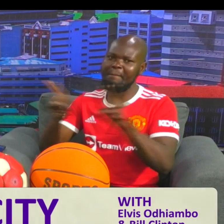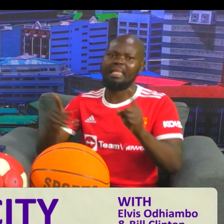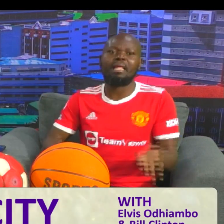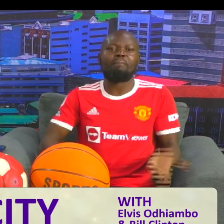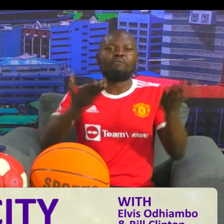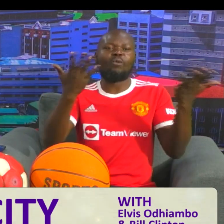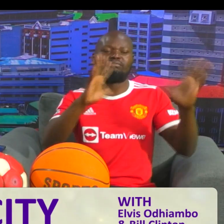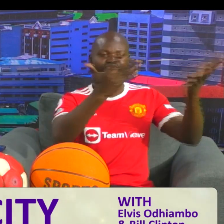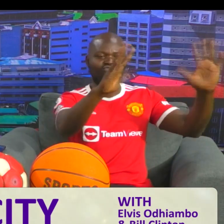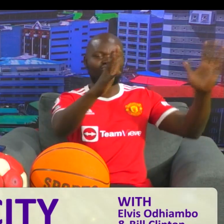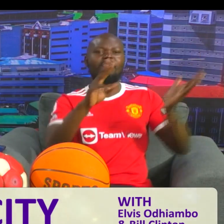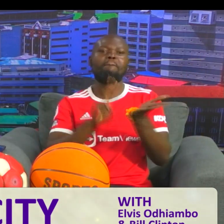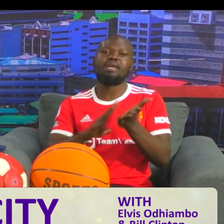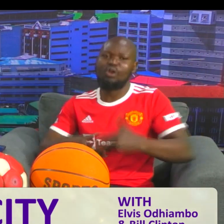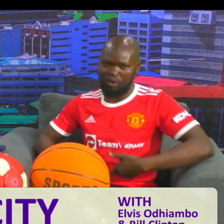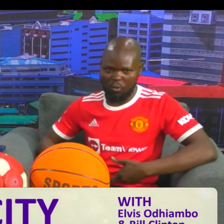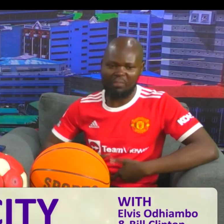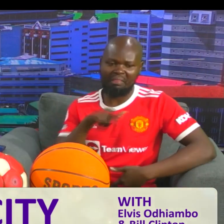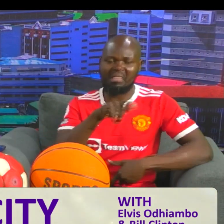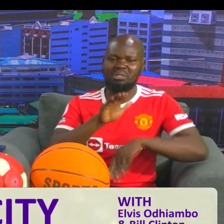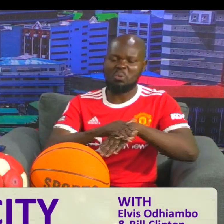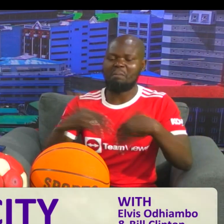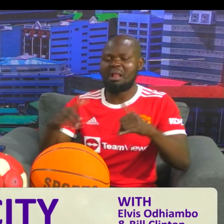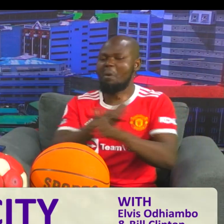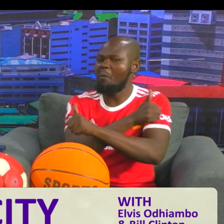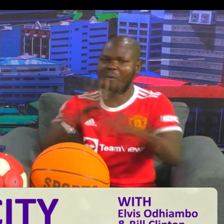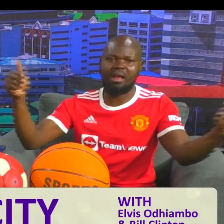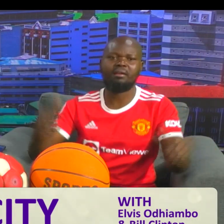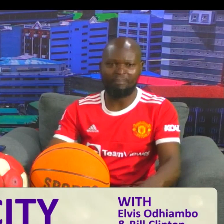to both teams, and much respect to